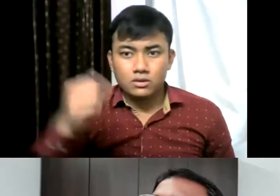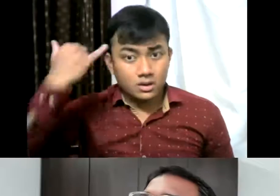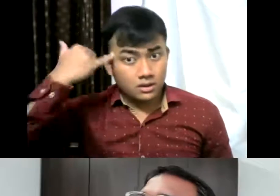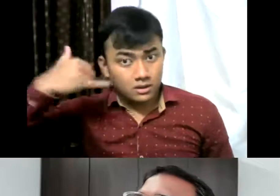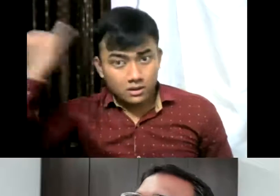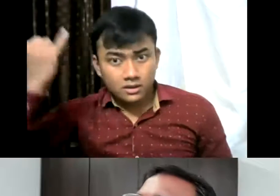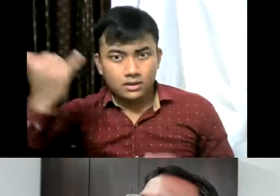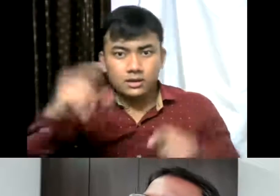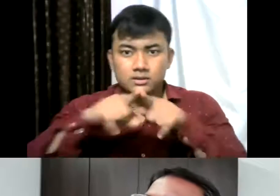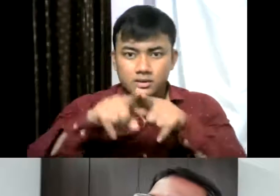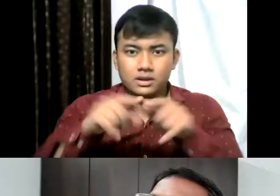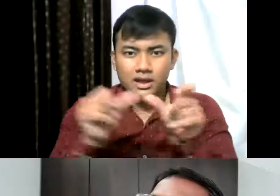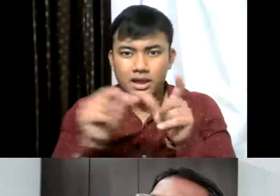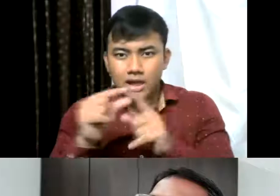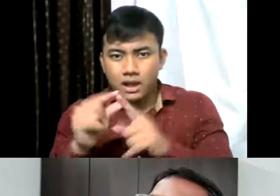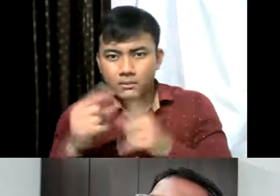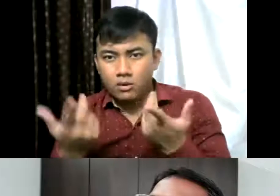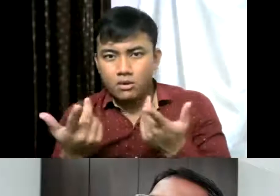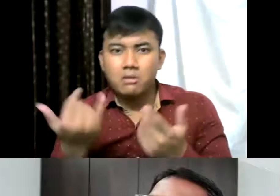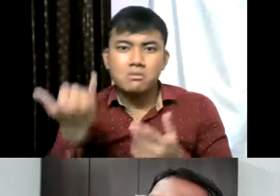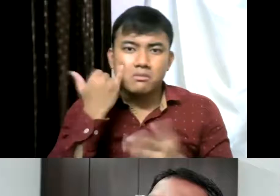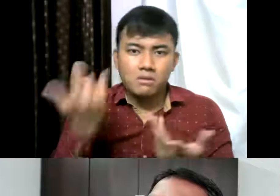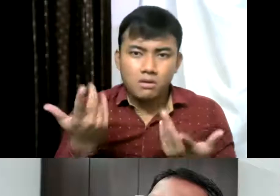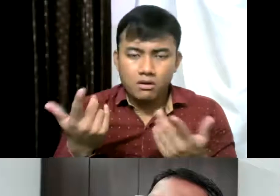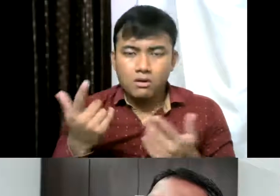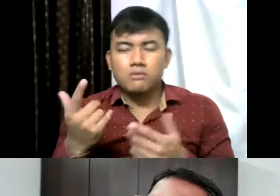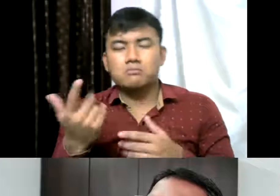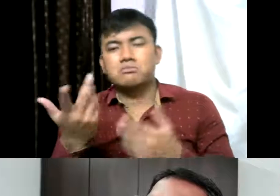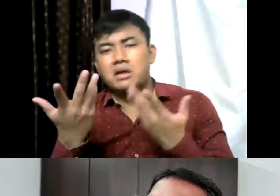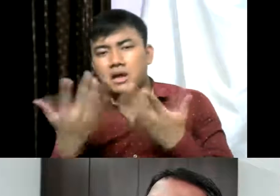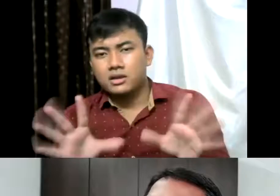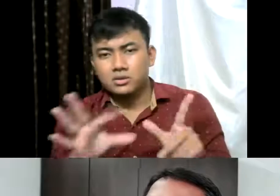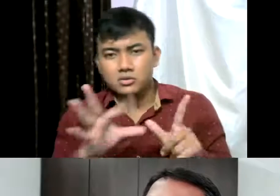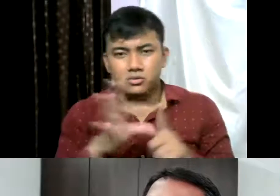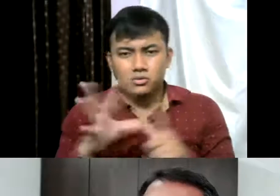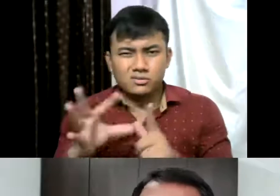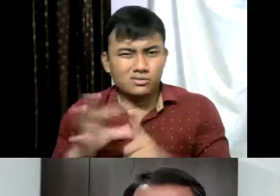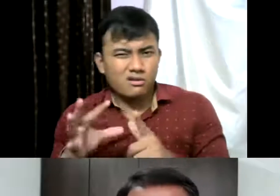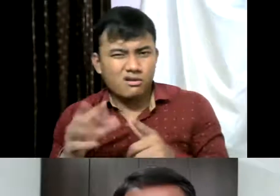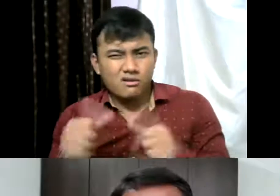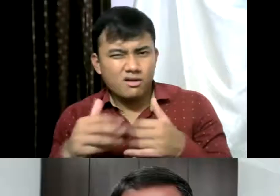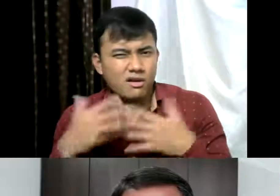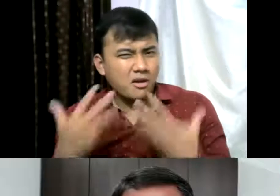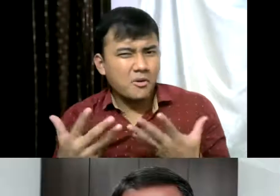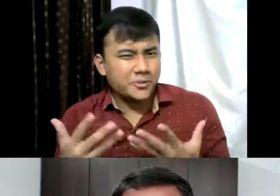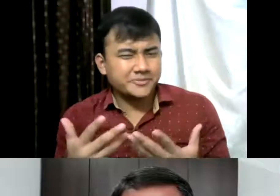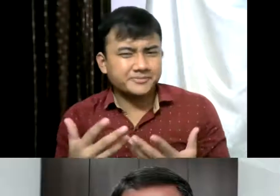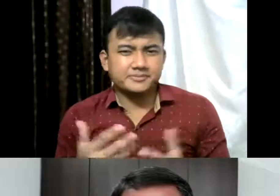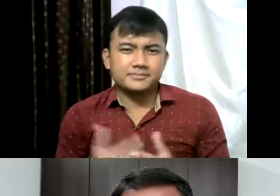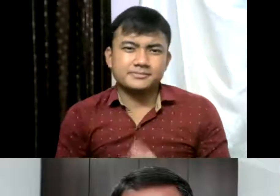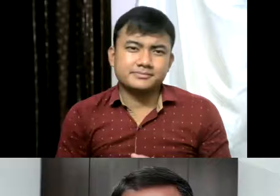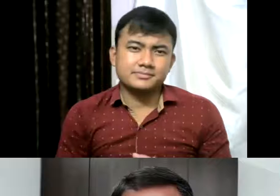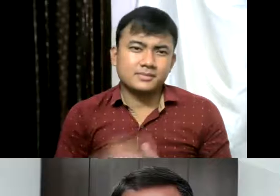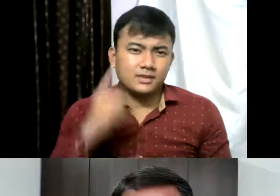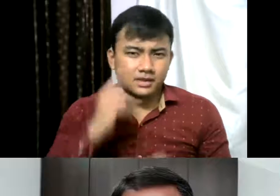dating app, sexting, hookup, romance space, or what are like 1 or 2 things you would want in those sort of you know, if you were